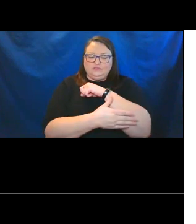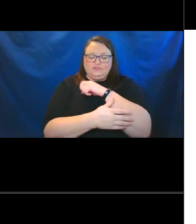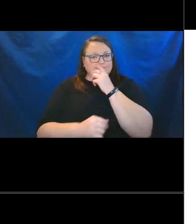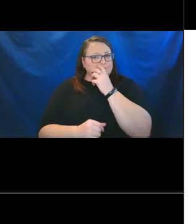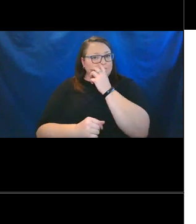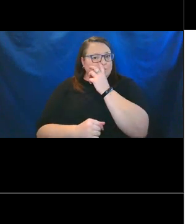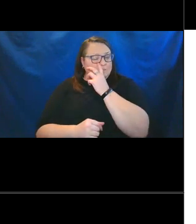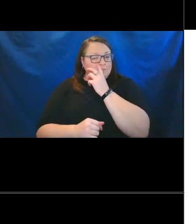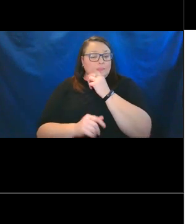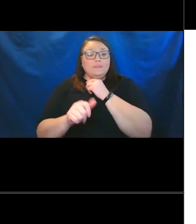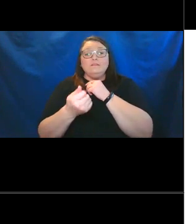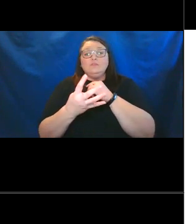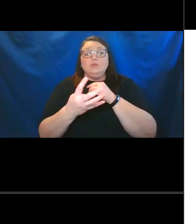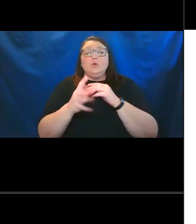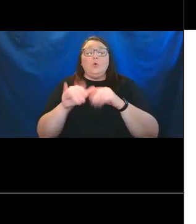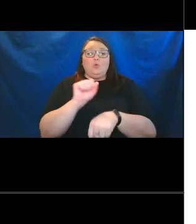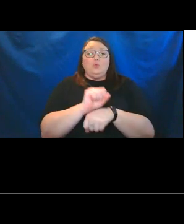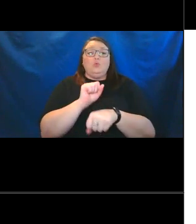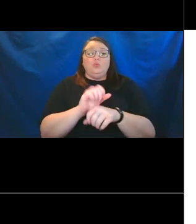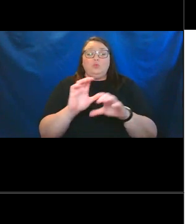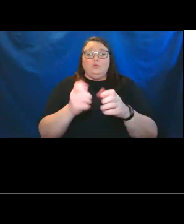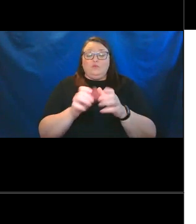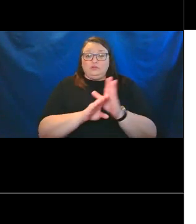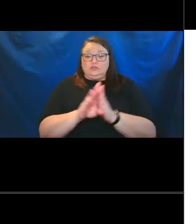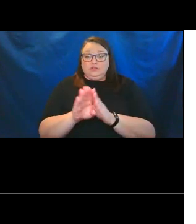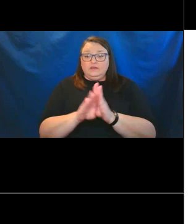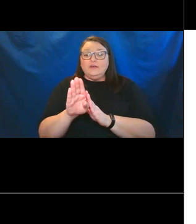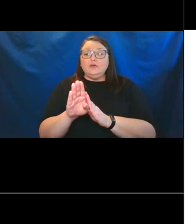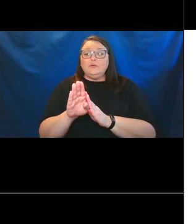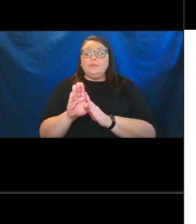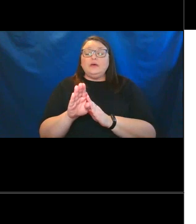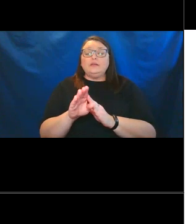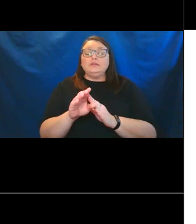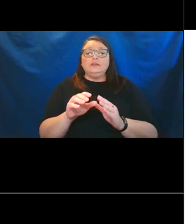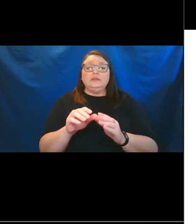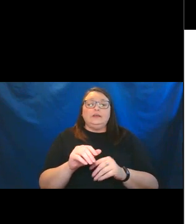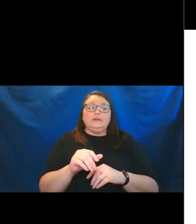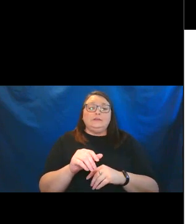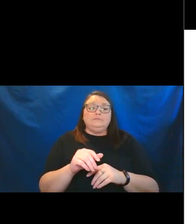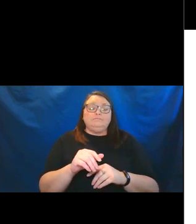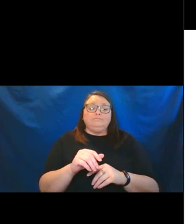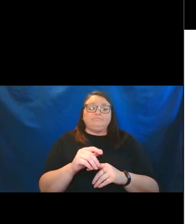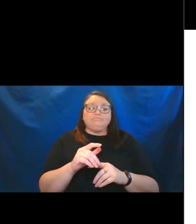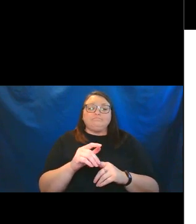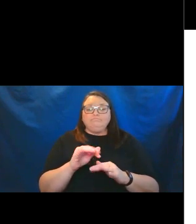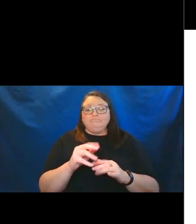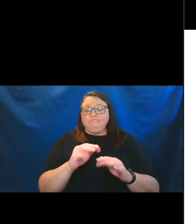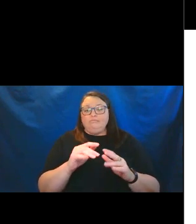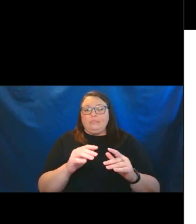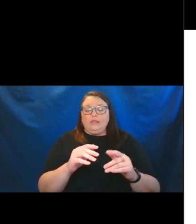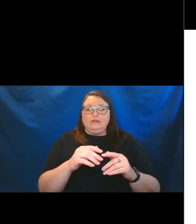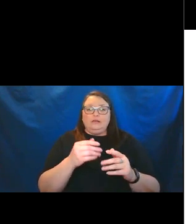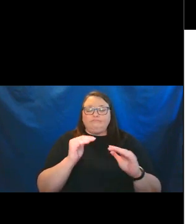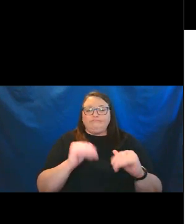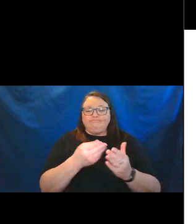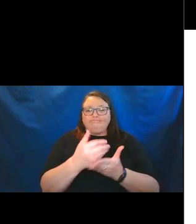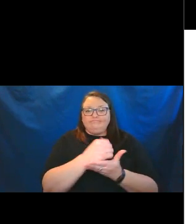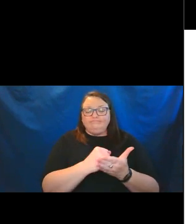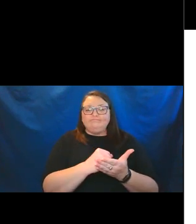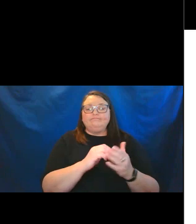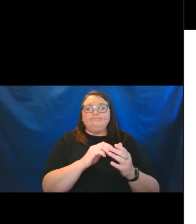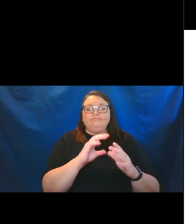a couple of other, our workforce development, disadvantaged job tracking group, recruiting group is